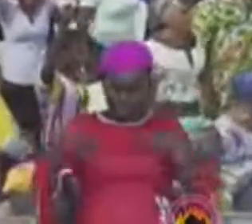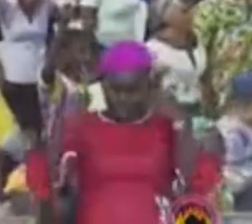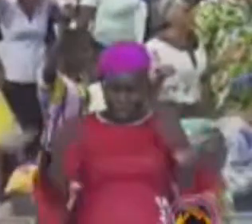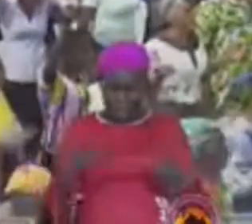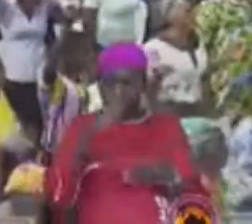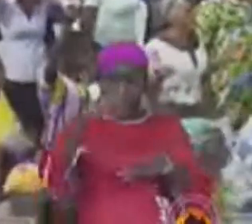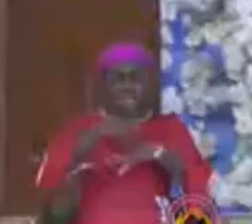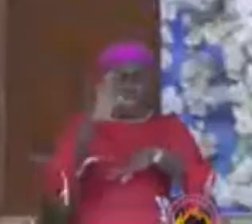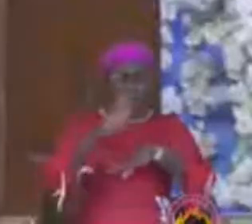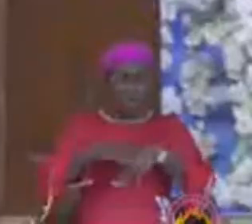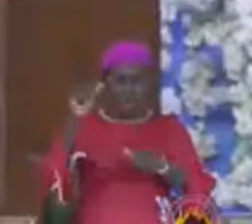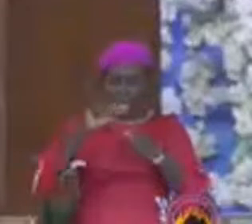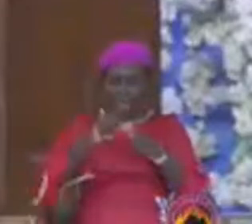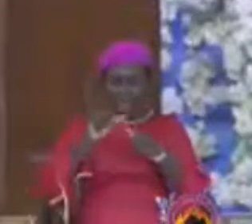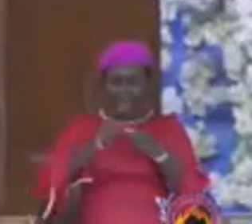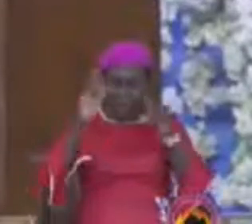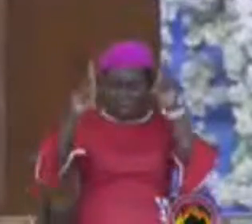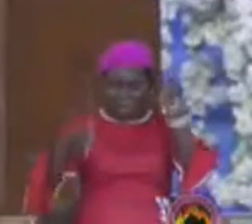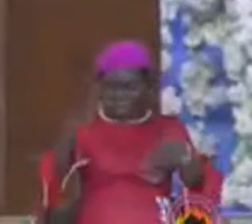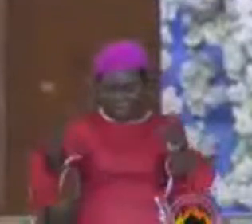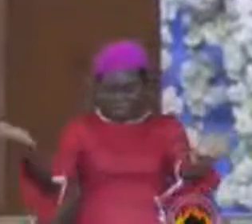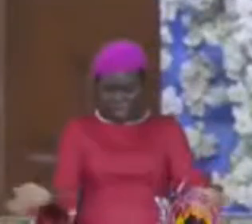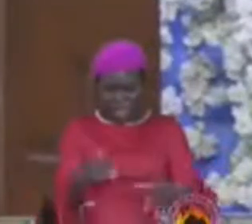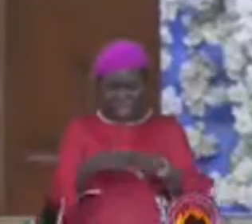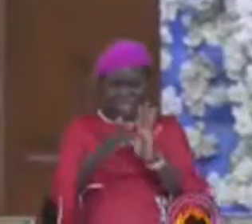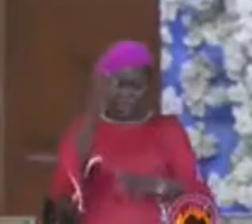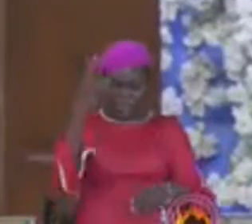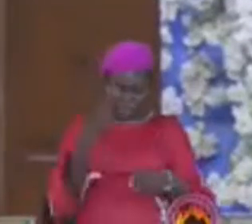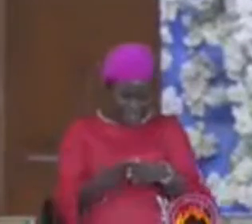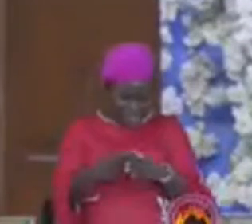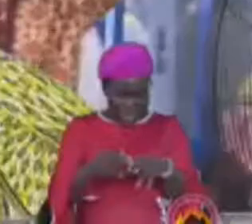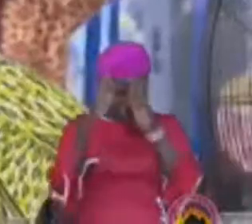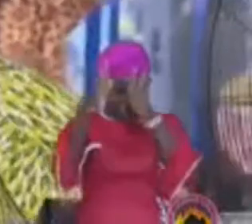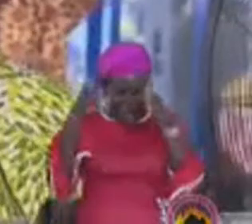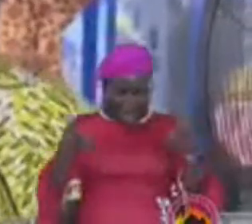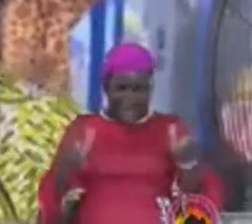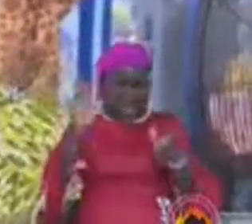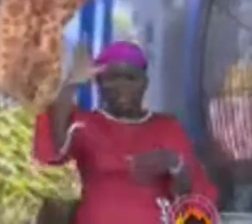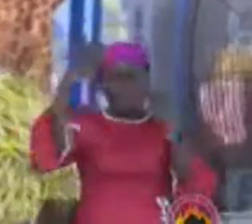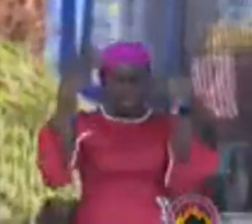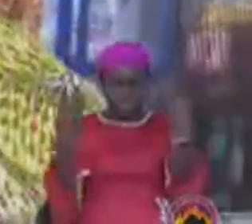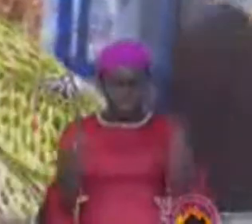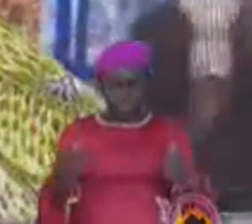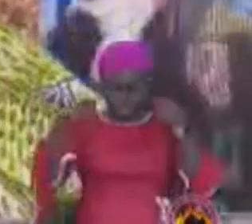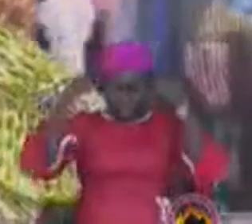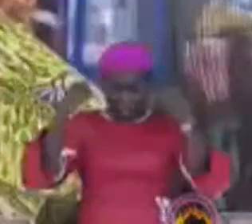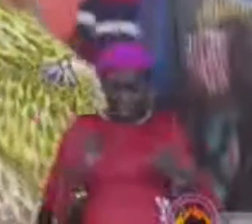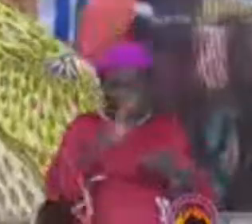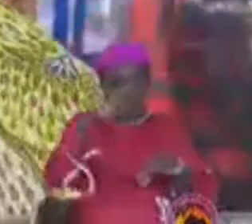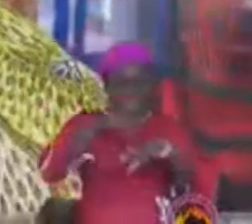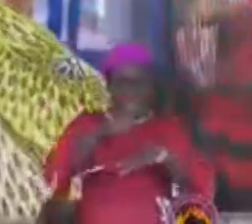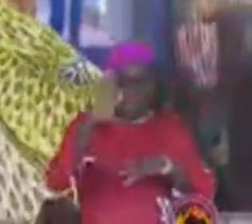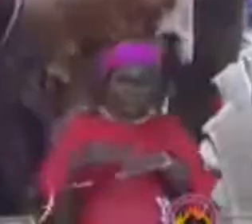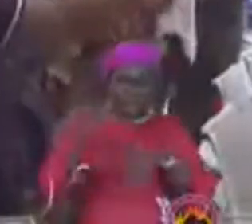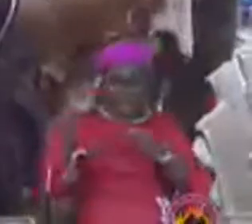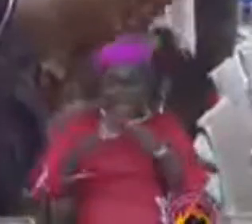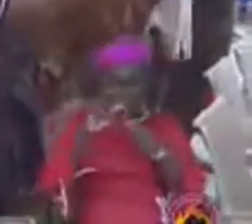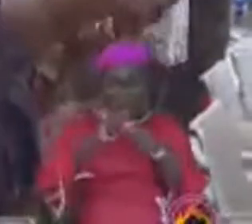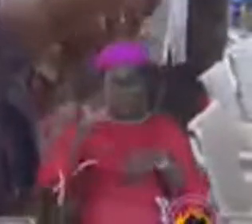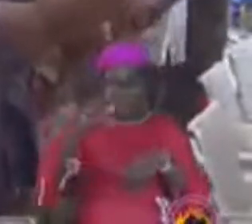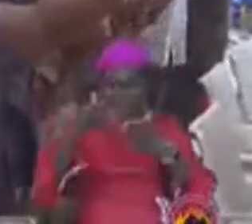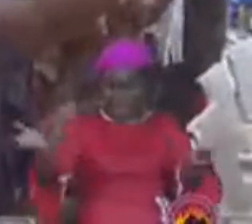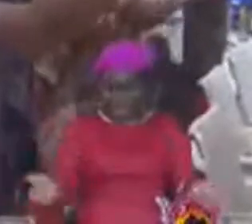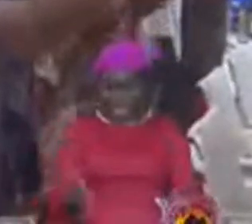of Jesus. Father, let your solution power be released upon your people here in the name of Jesus. Father, let your solution